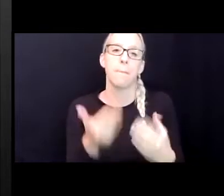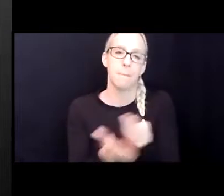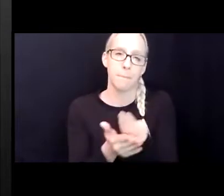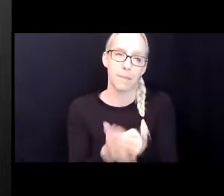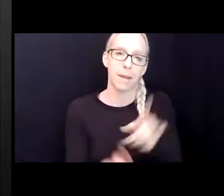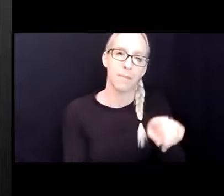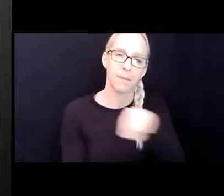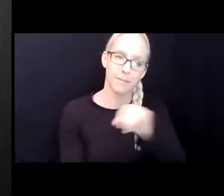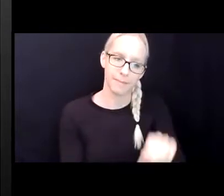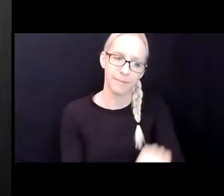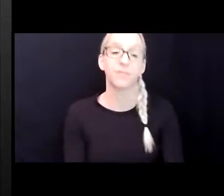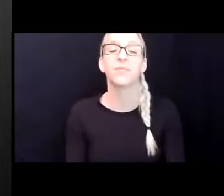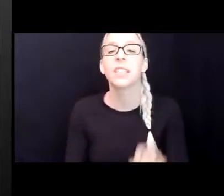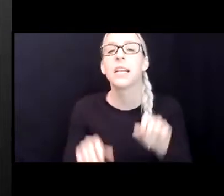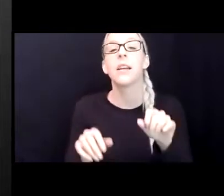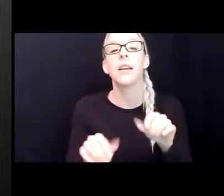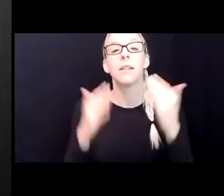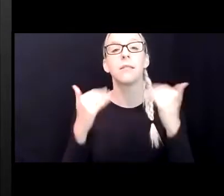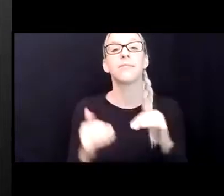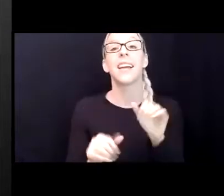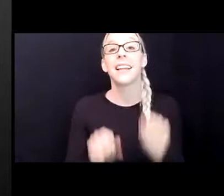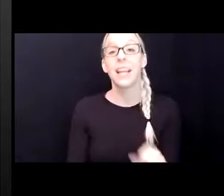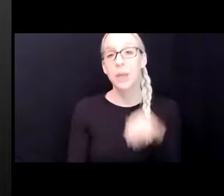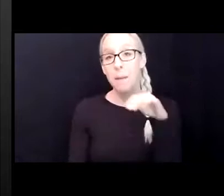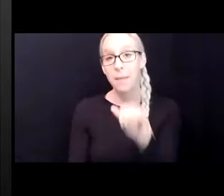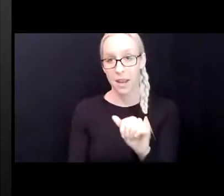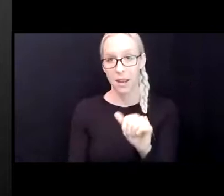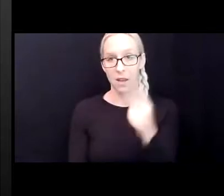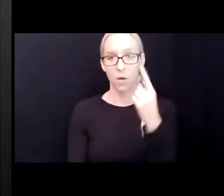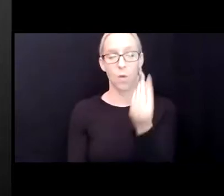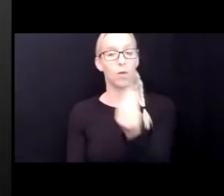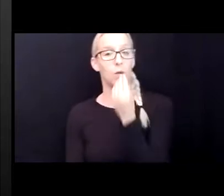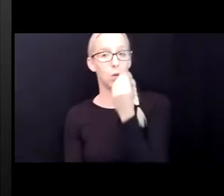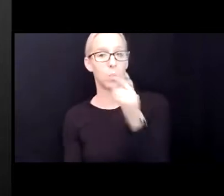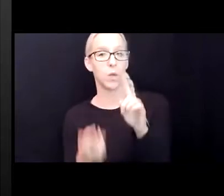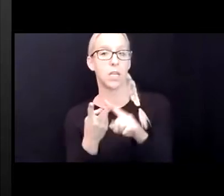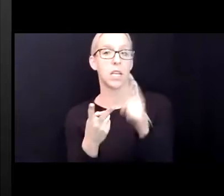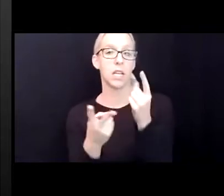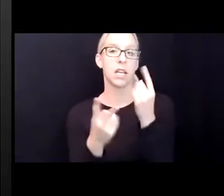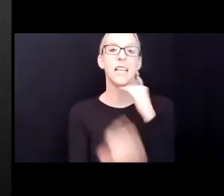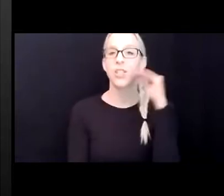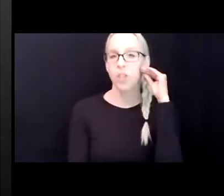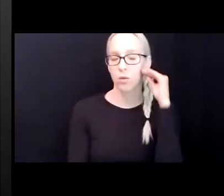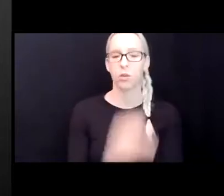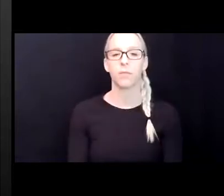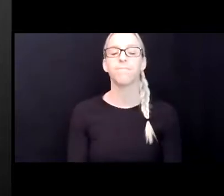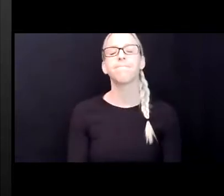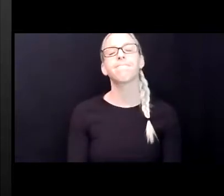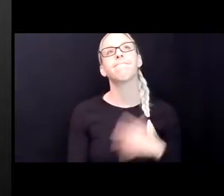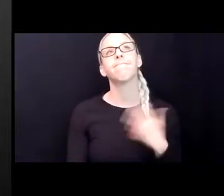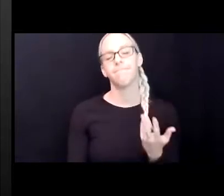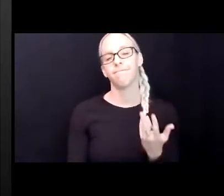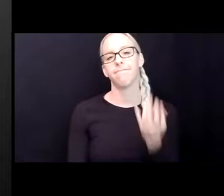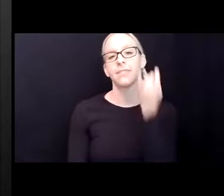Can it pay for food and shelter expenses without impacting SSI? If you pay for food and